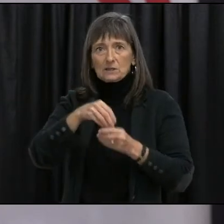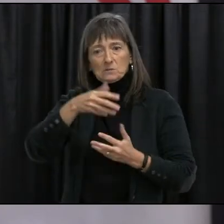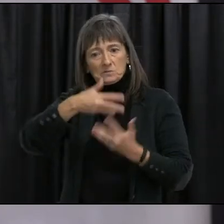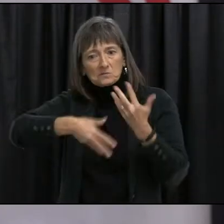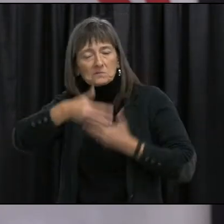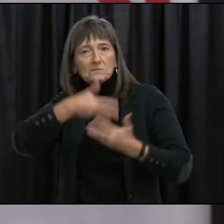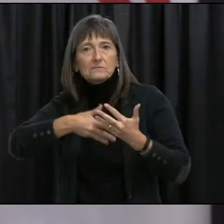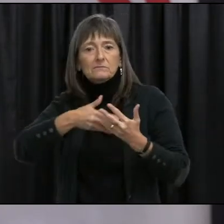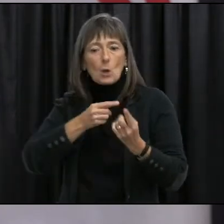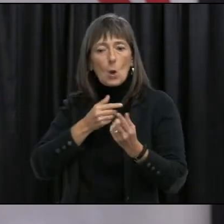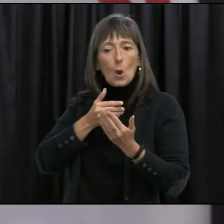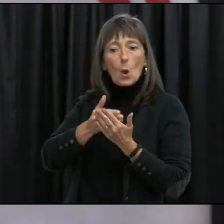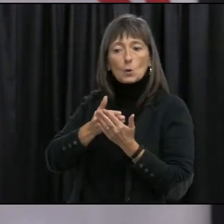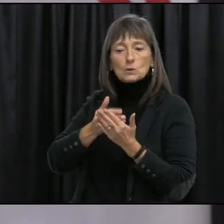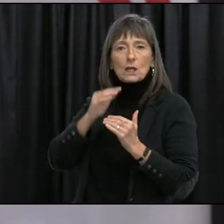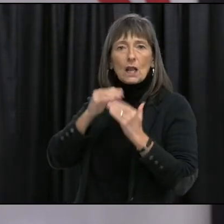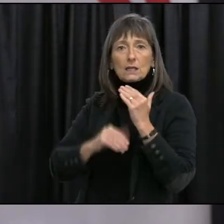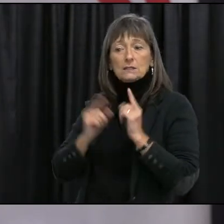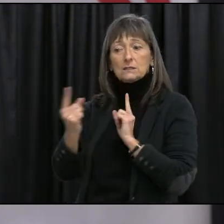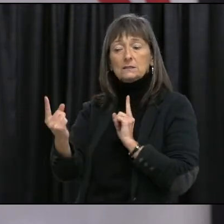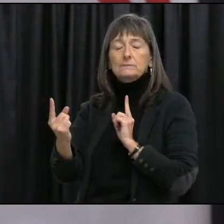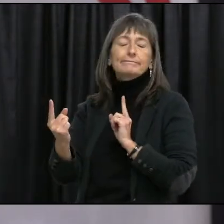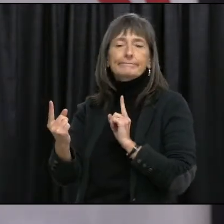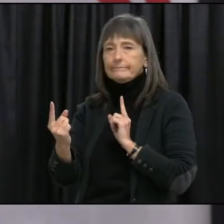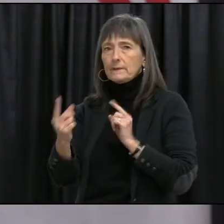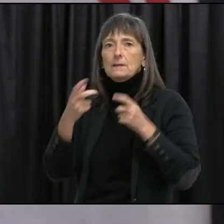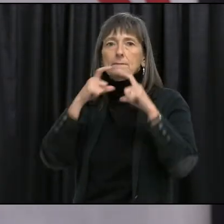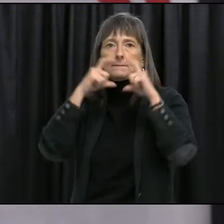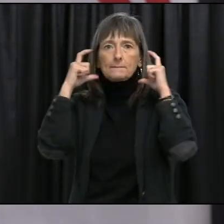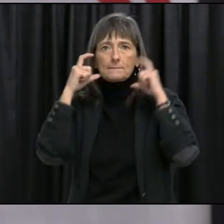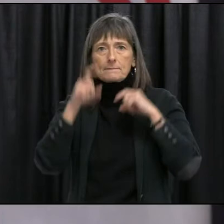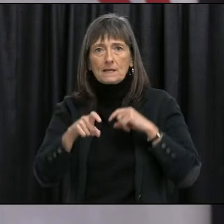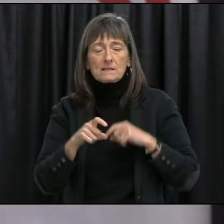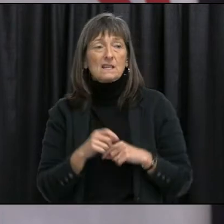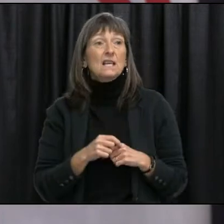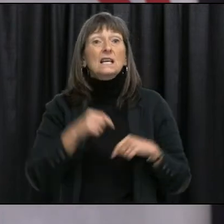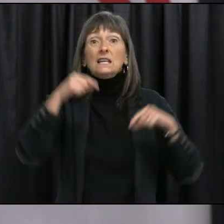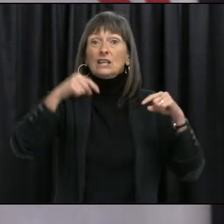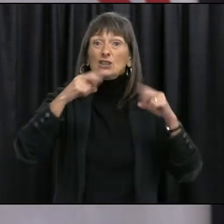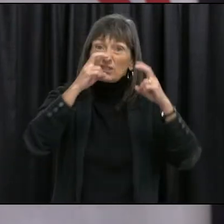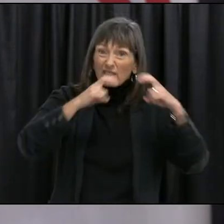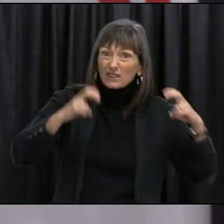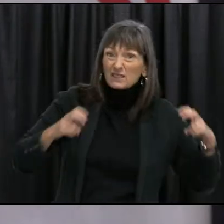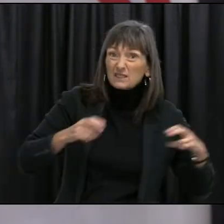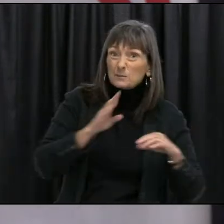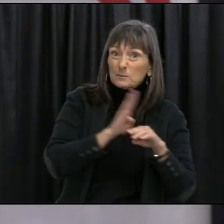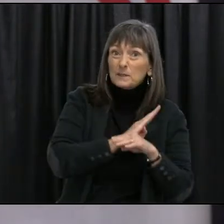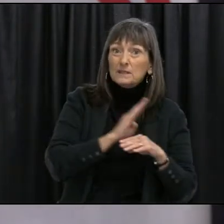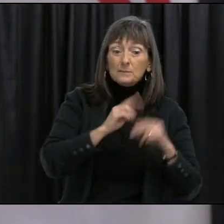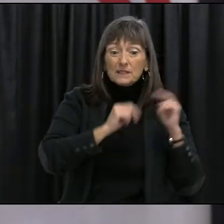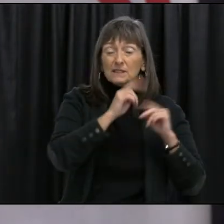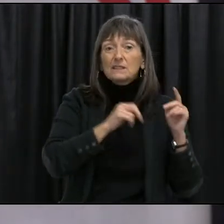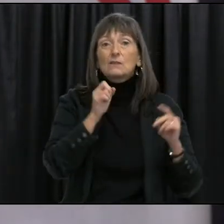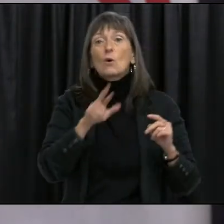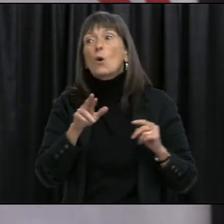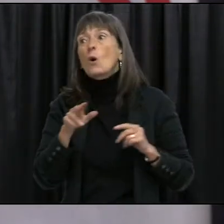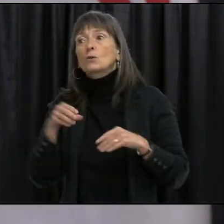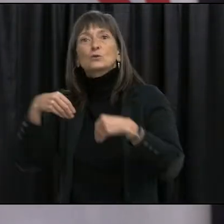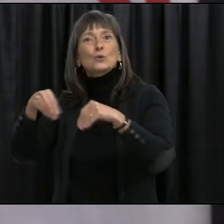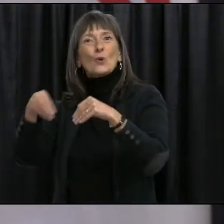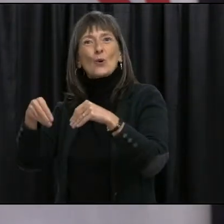Everybody that I have come across in buildings like Confederation Building or going down to the local store in